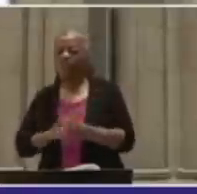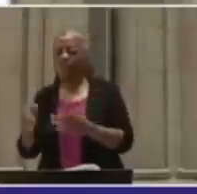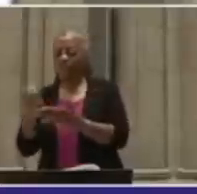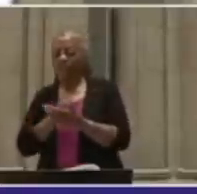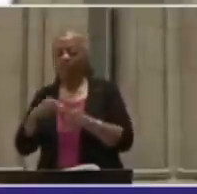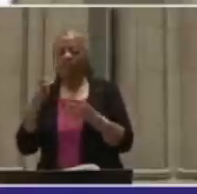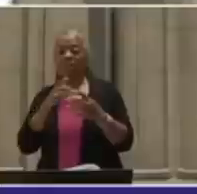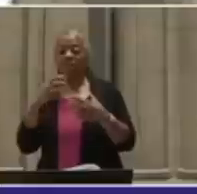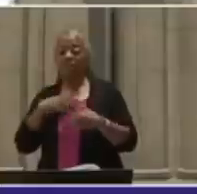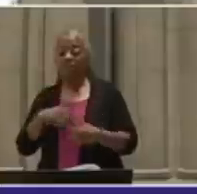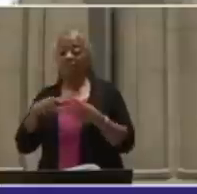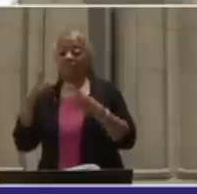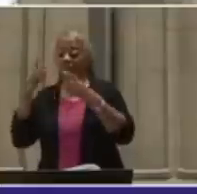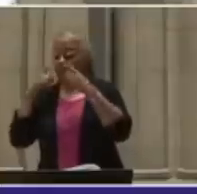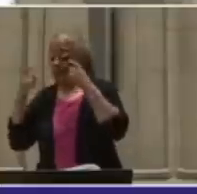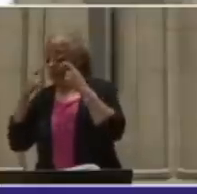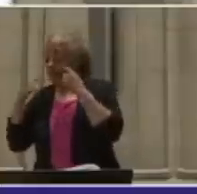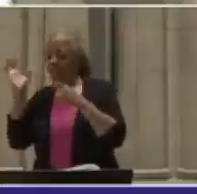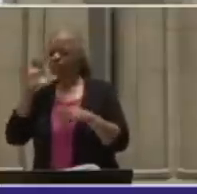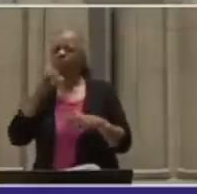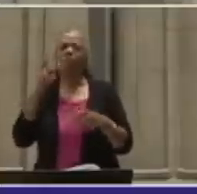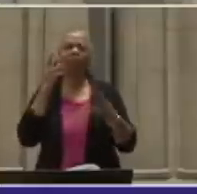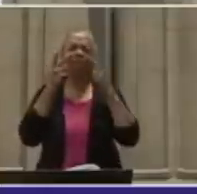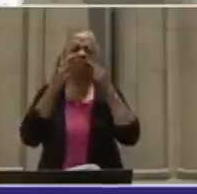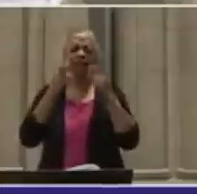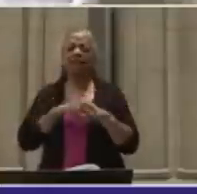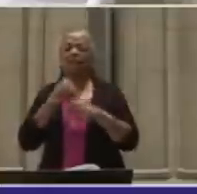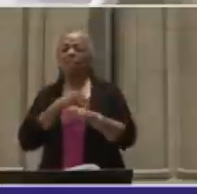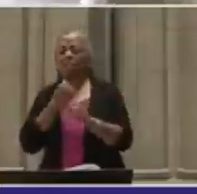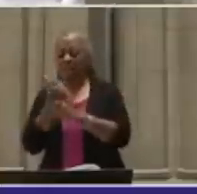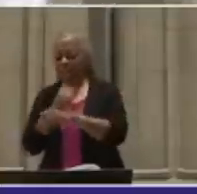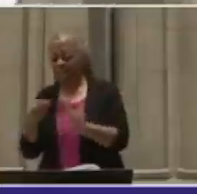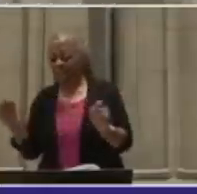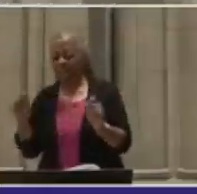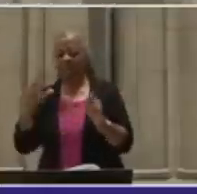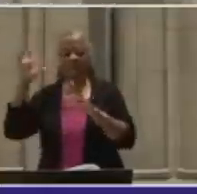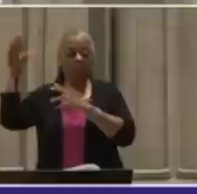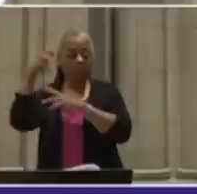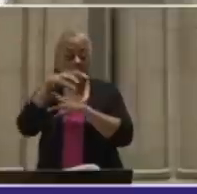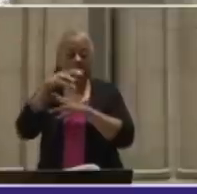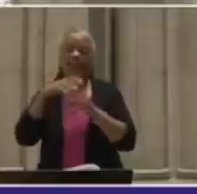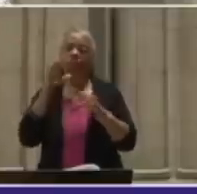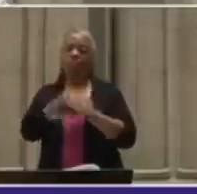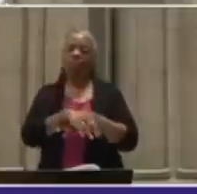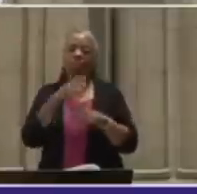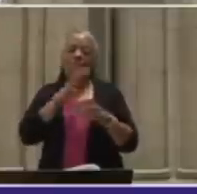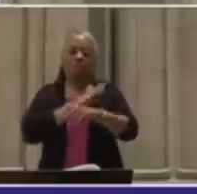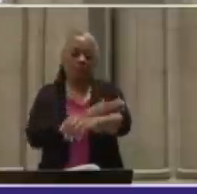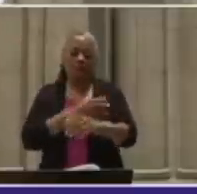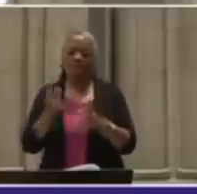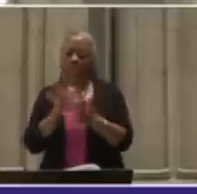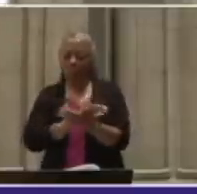mourners long for laughter. The blinded seek for sight. Make liberty a beacon, strike down the iron power, abolish